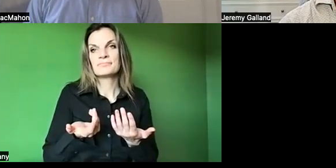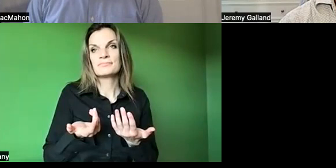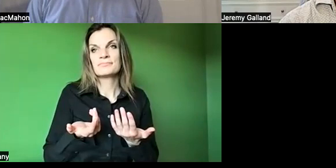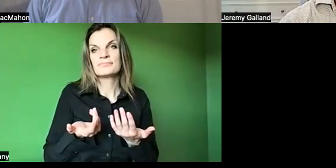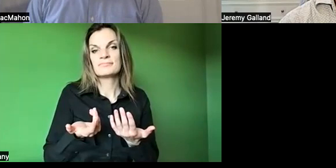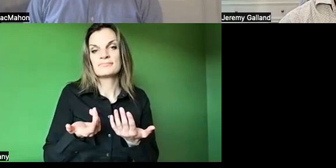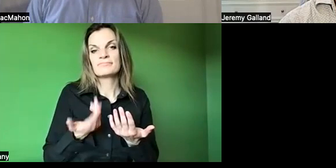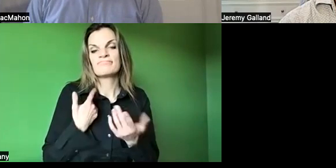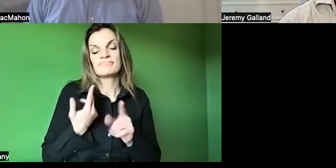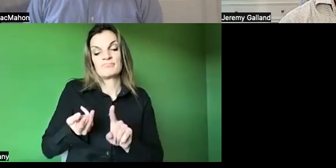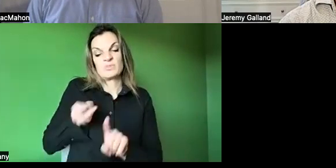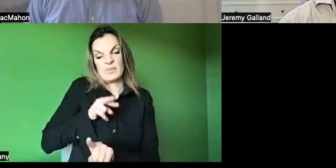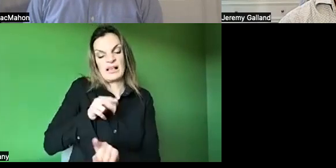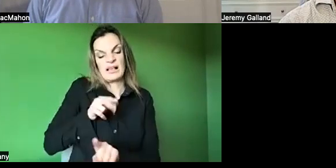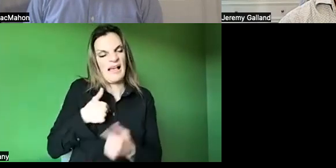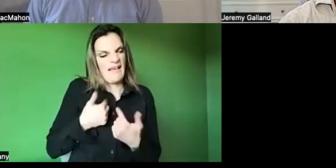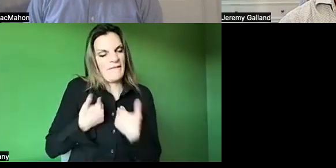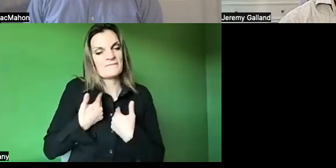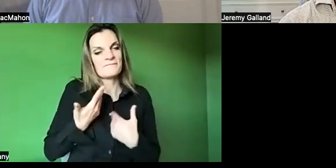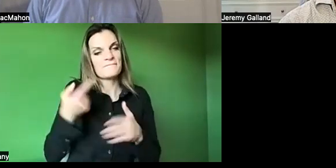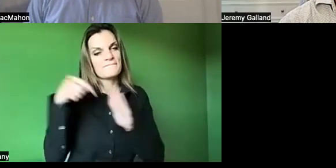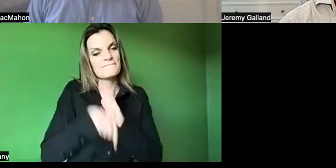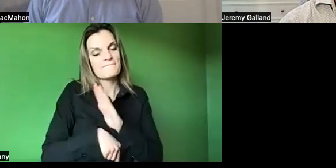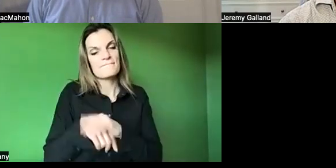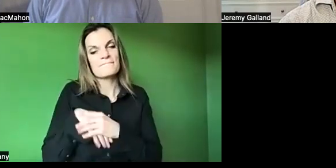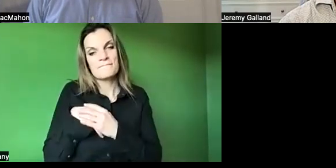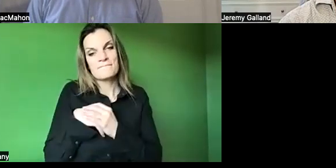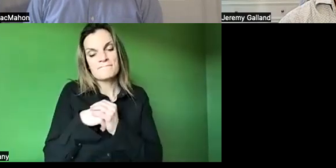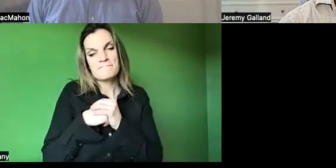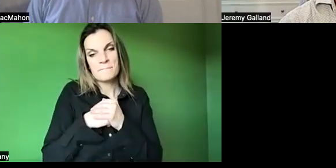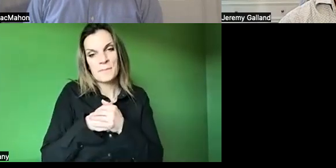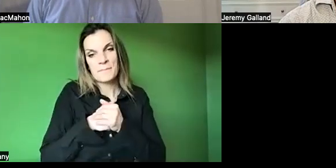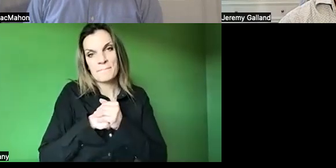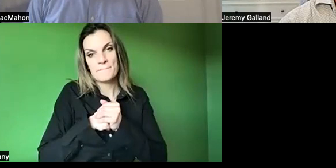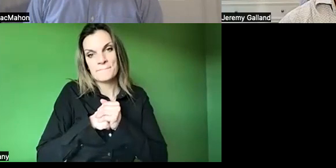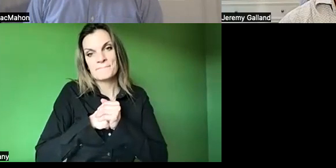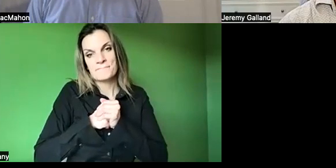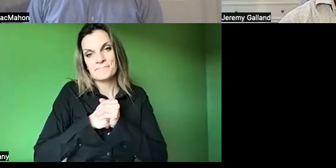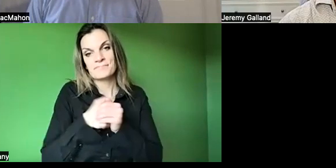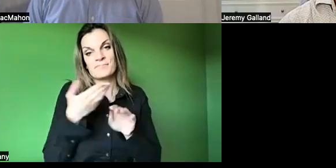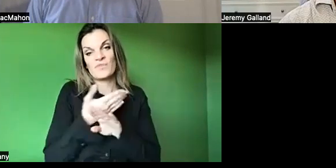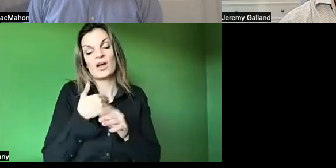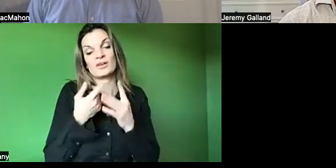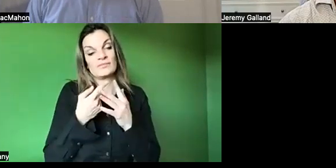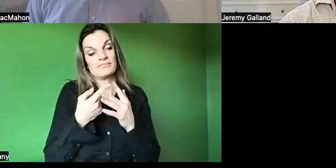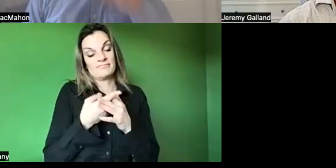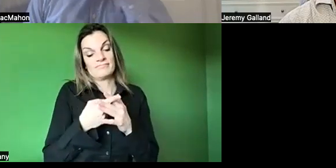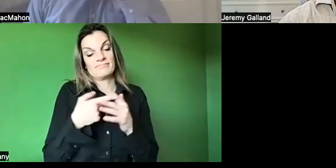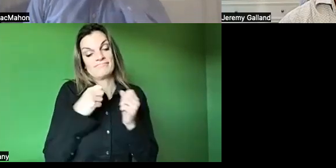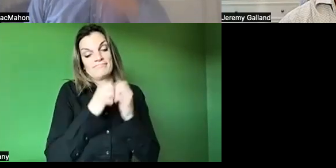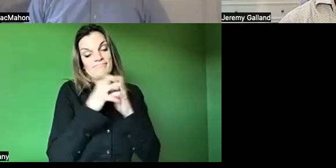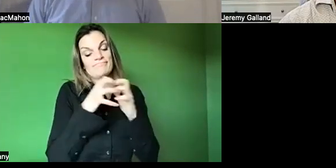large perspective to the board. Prior to starting my own school and running